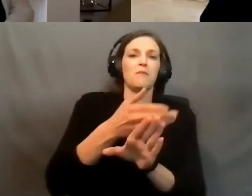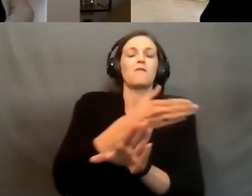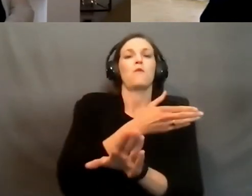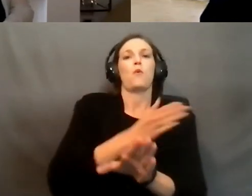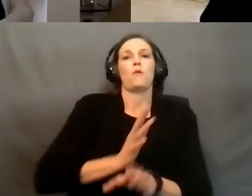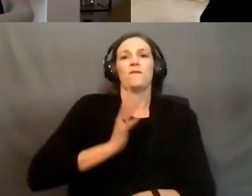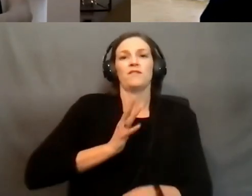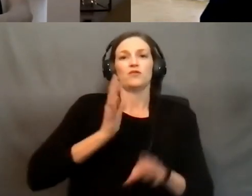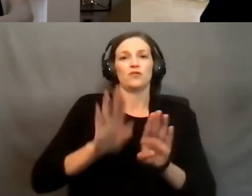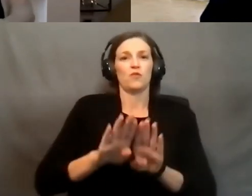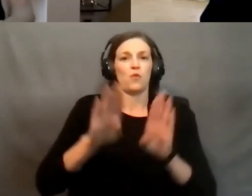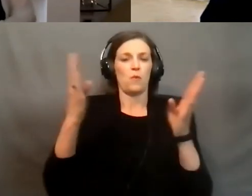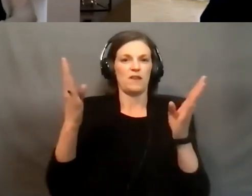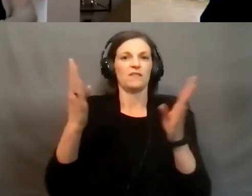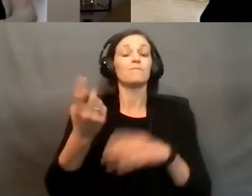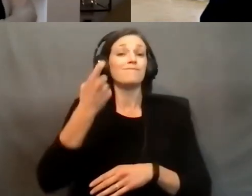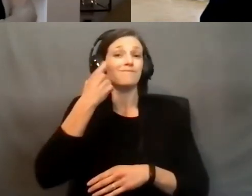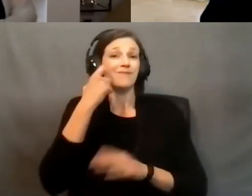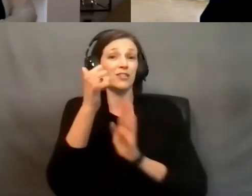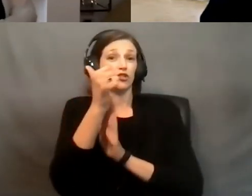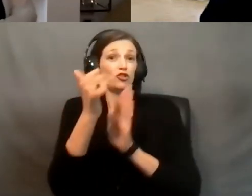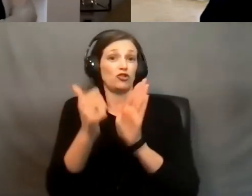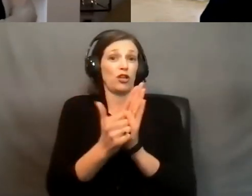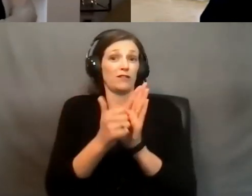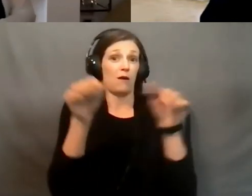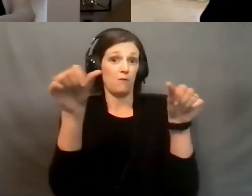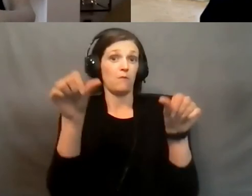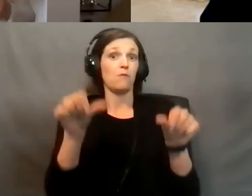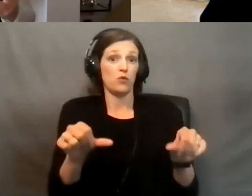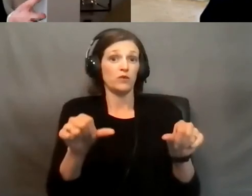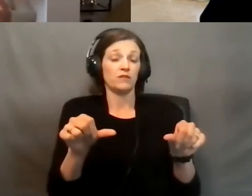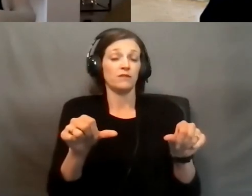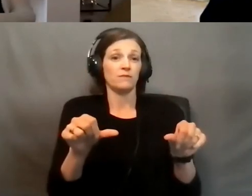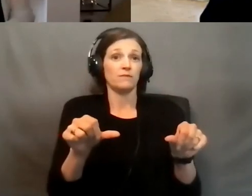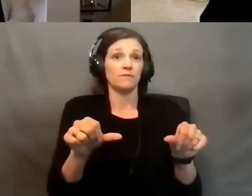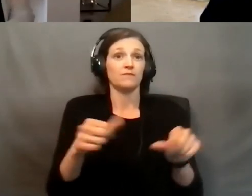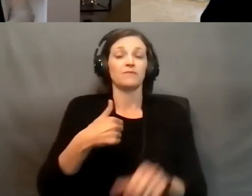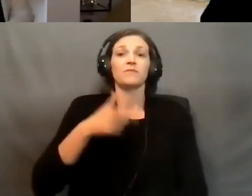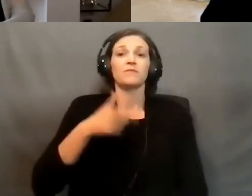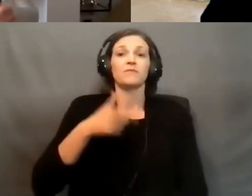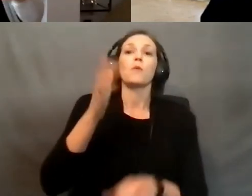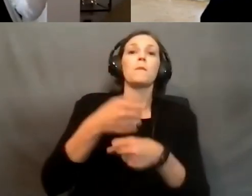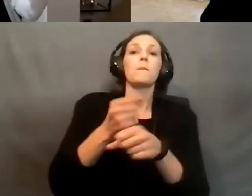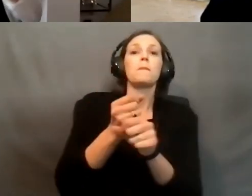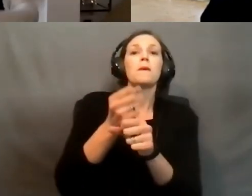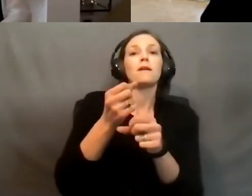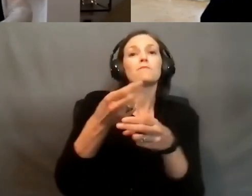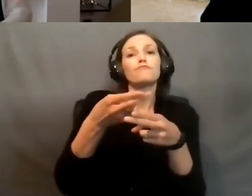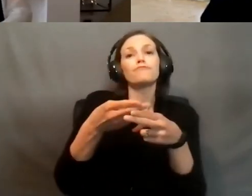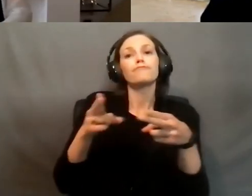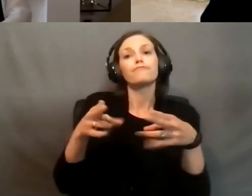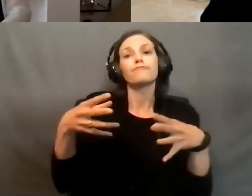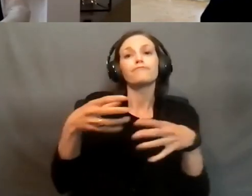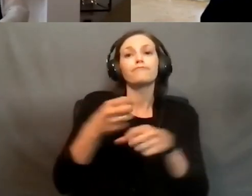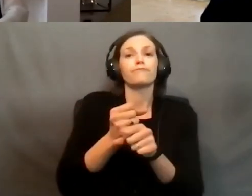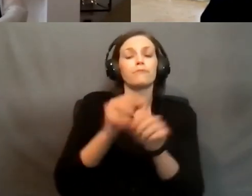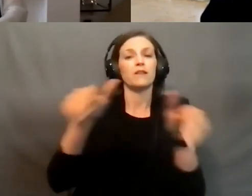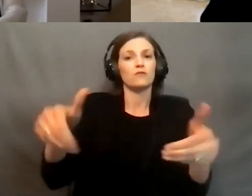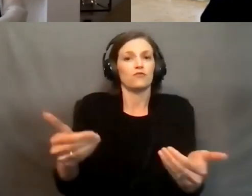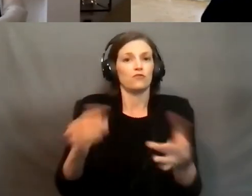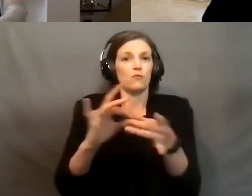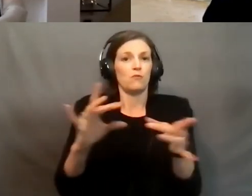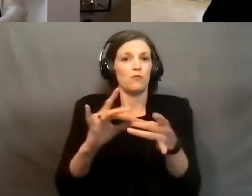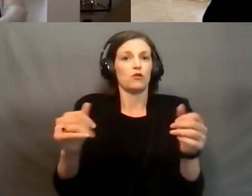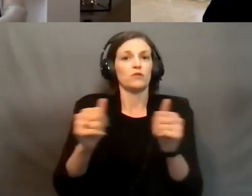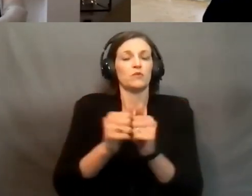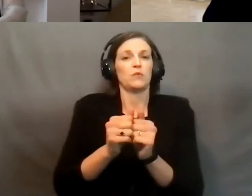agenda was posted. I will make some brief introductory remarks with my colleague also